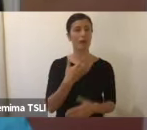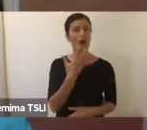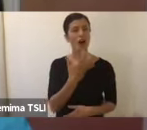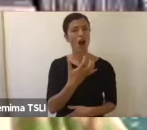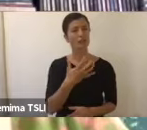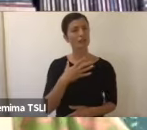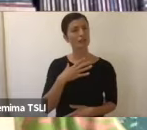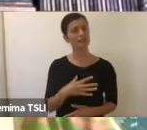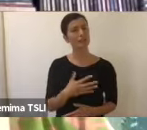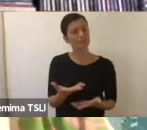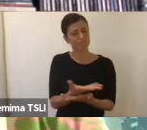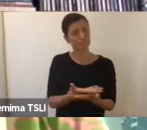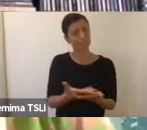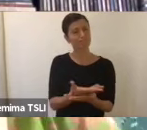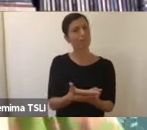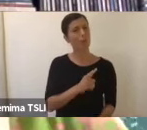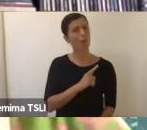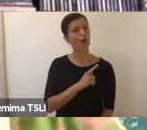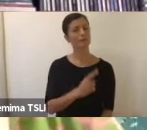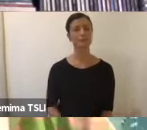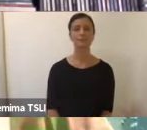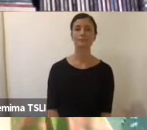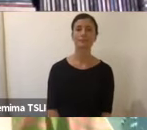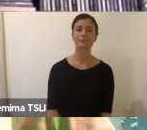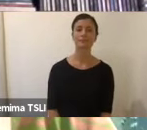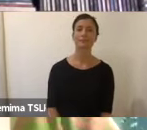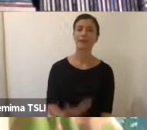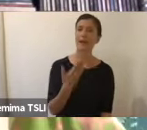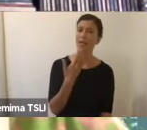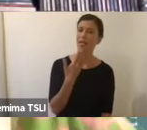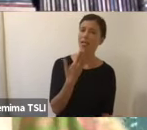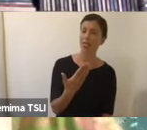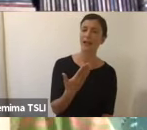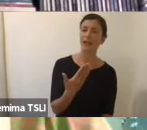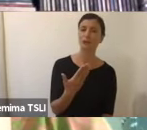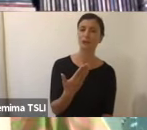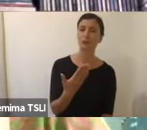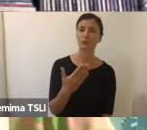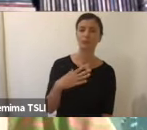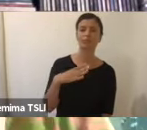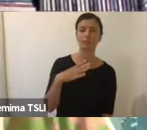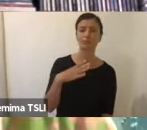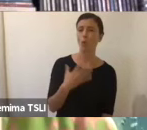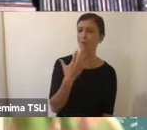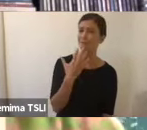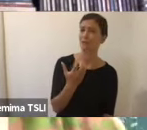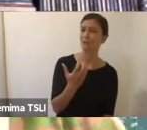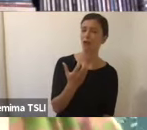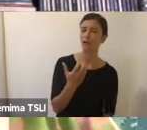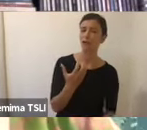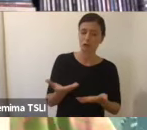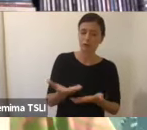thanks similar sarah yeah I I think there is a need for courage because participating in a conversation like this